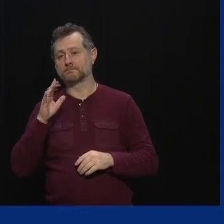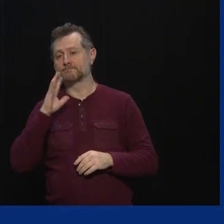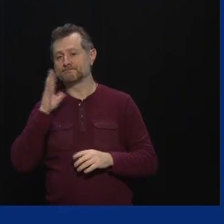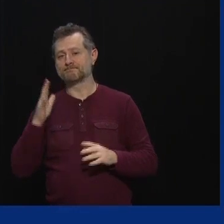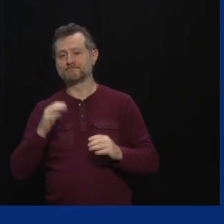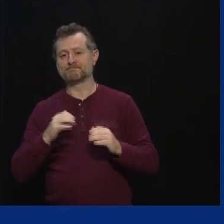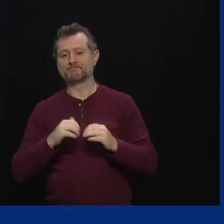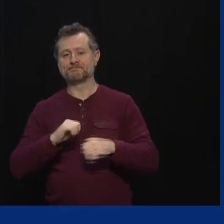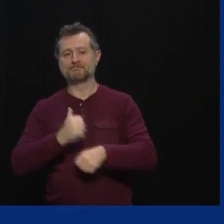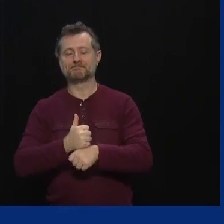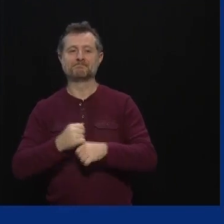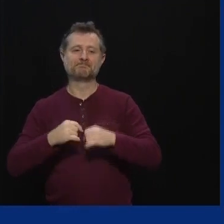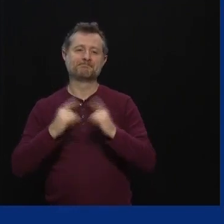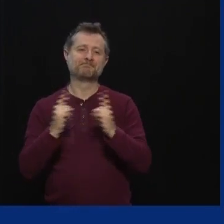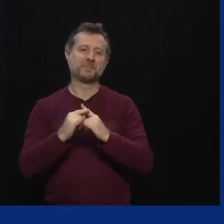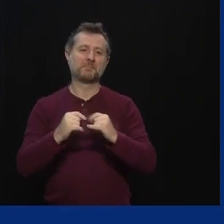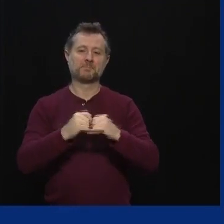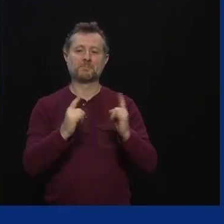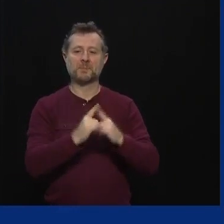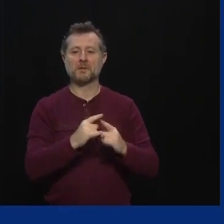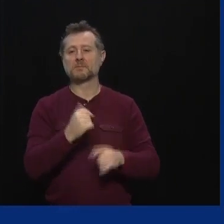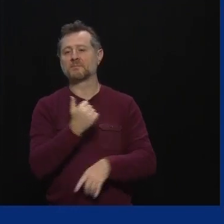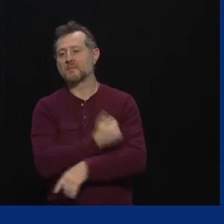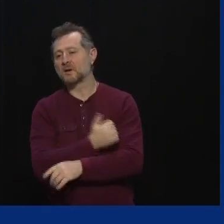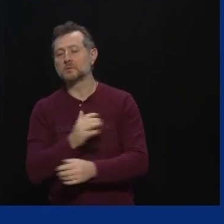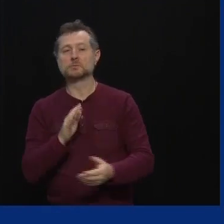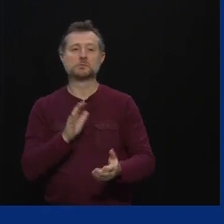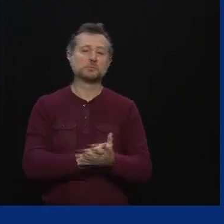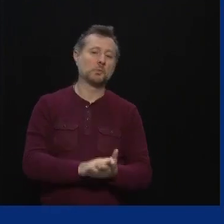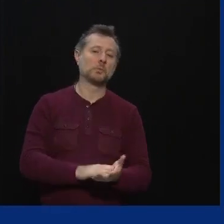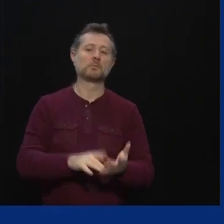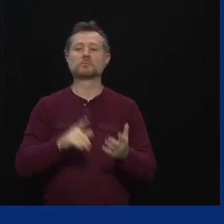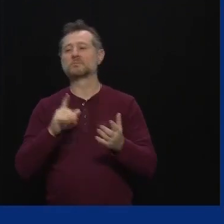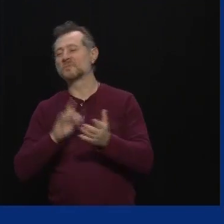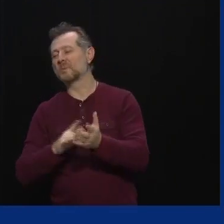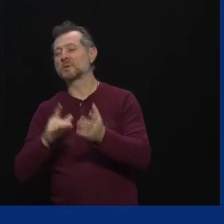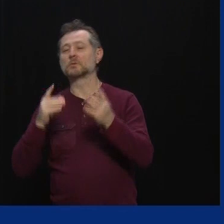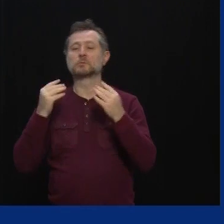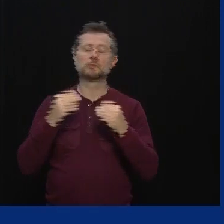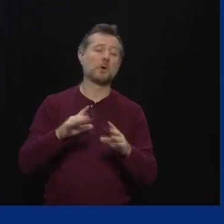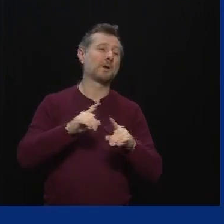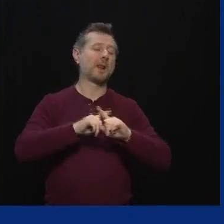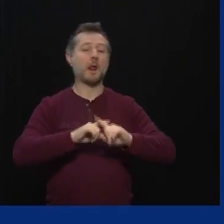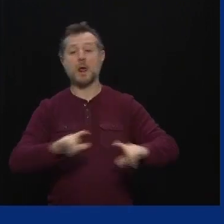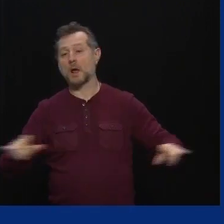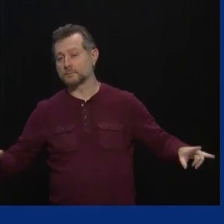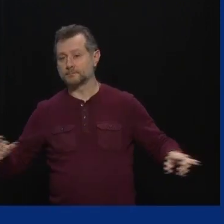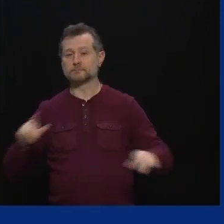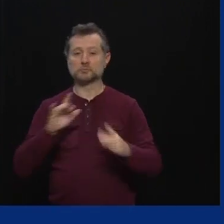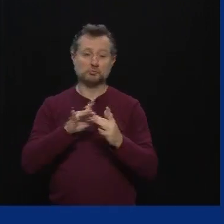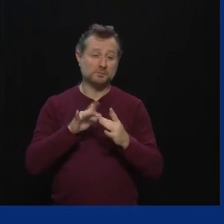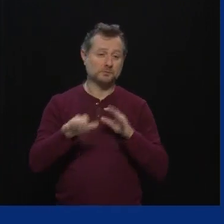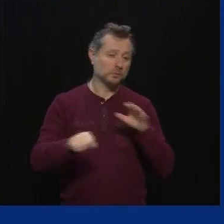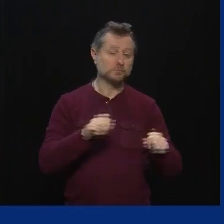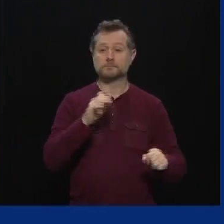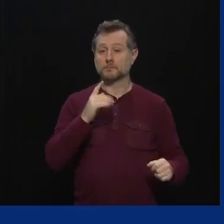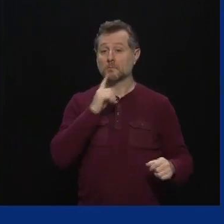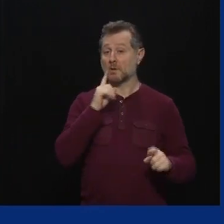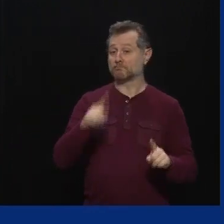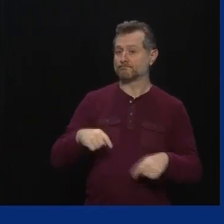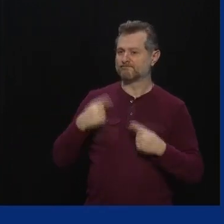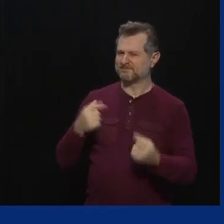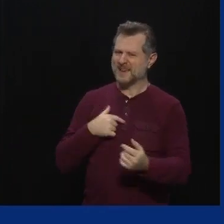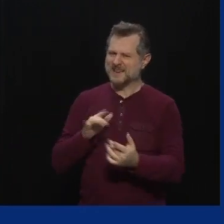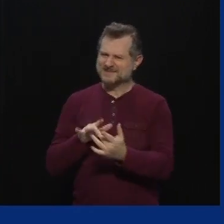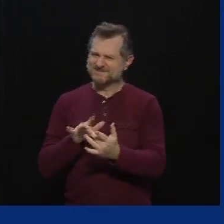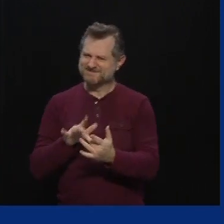Vax to School pop-ups. We're going to boost education outreach. And I want you to know we are in regular communication with the local health departments. They know that we are